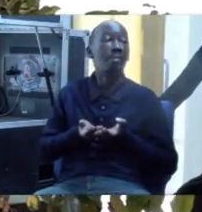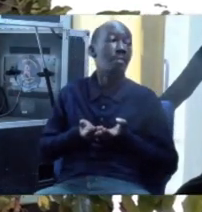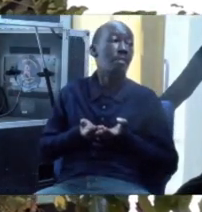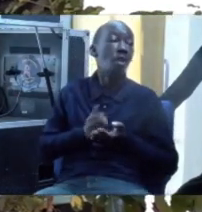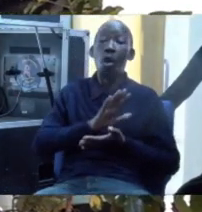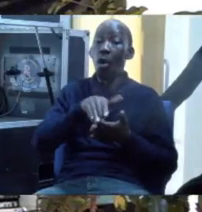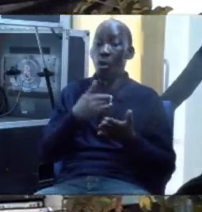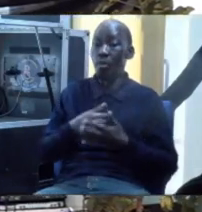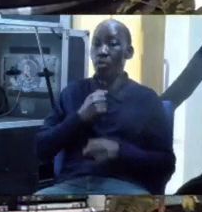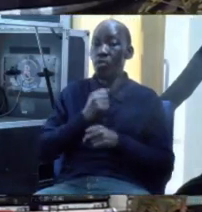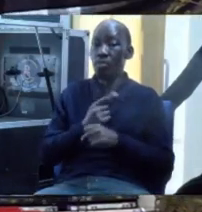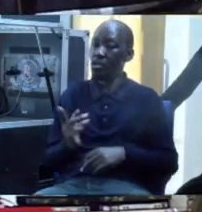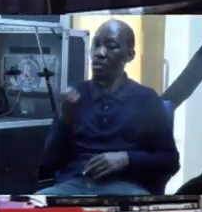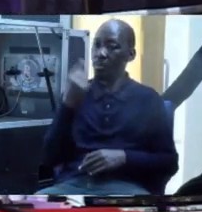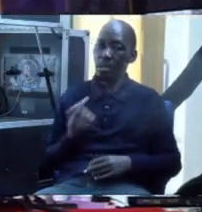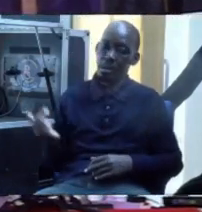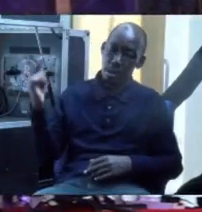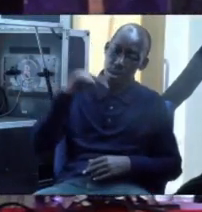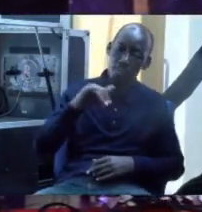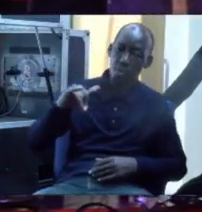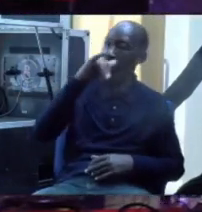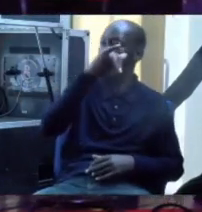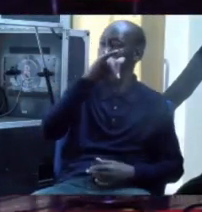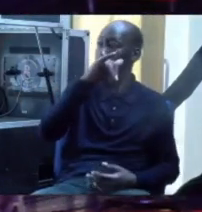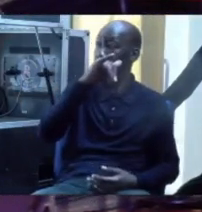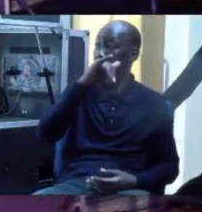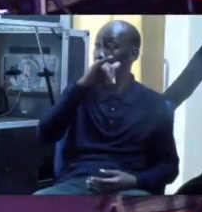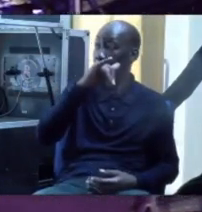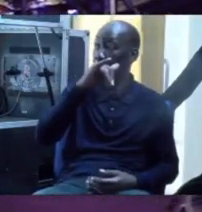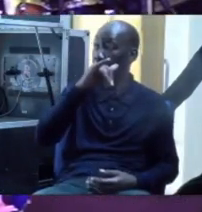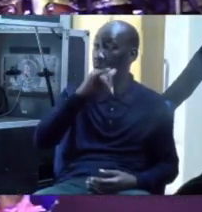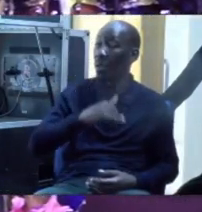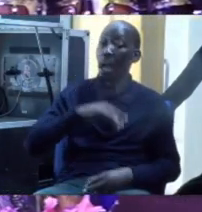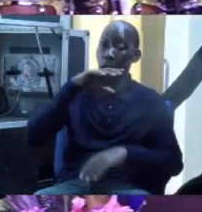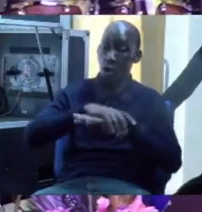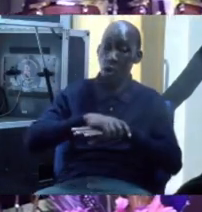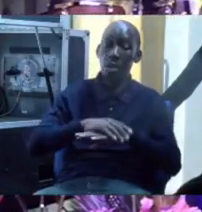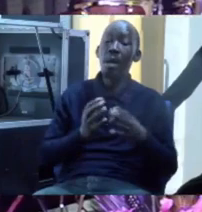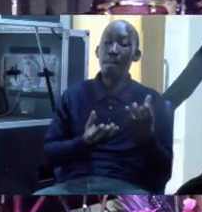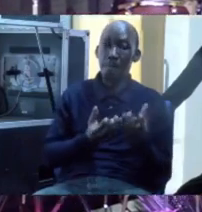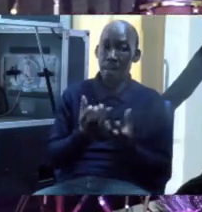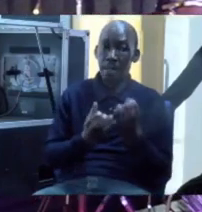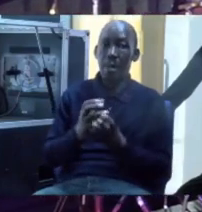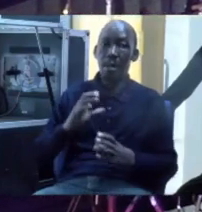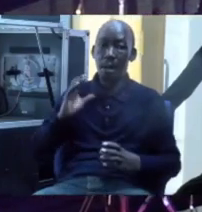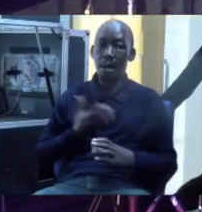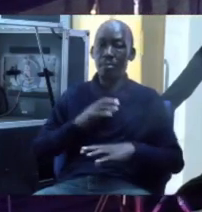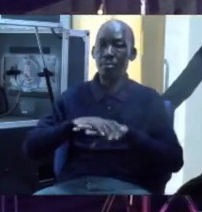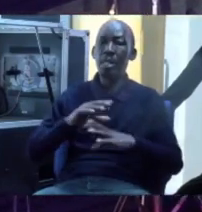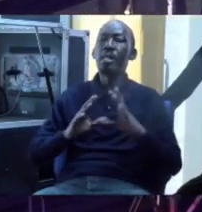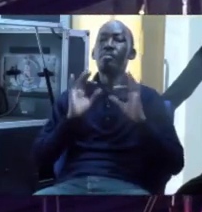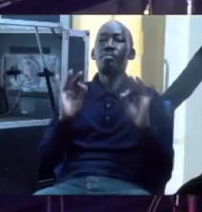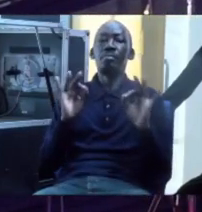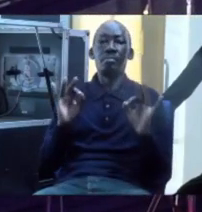All I did was to appear there. Yote niliyohitaji kufanya ni kutokelezea. I got a business class seat. Nikaingia kiti cha business class.